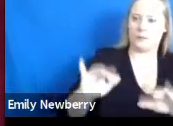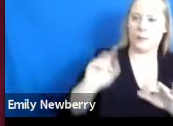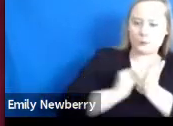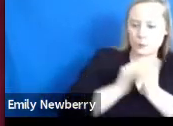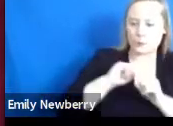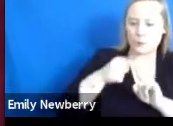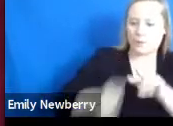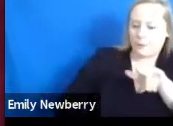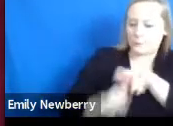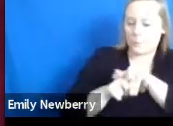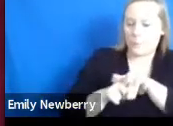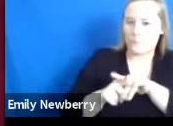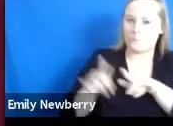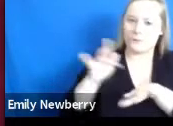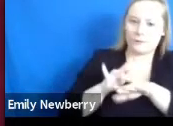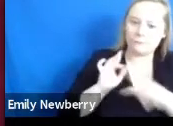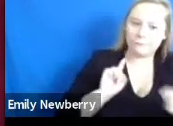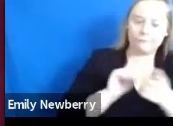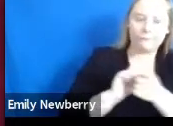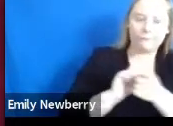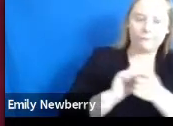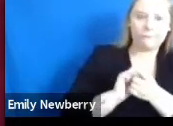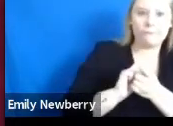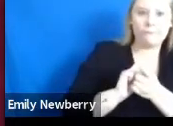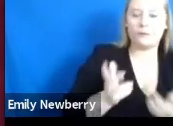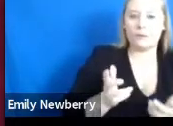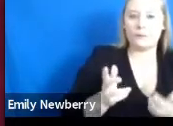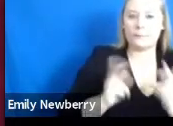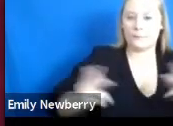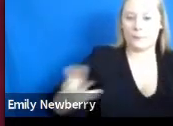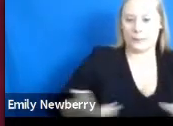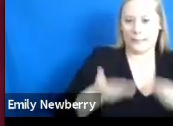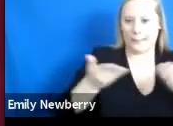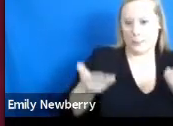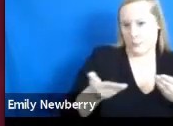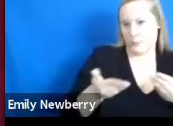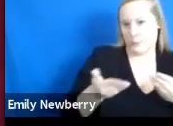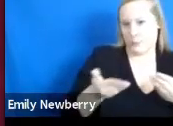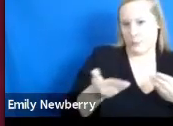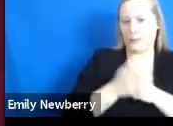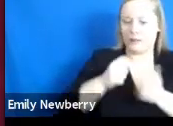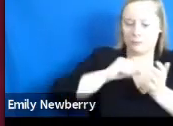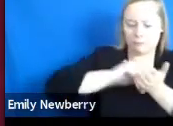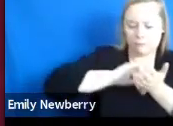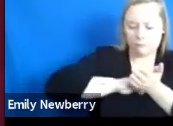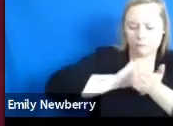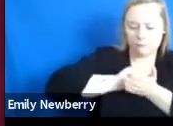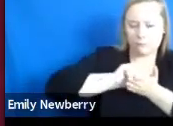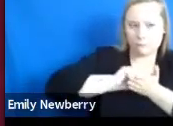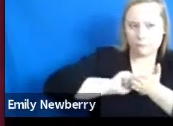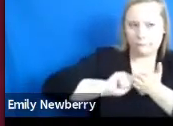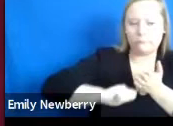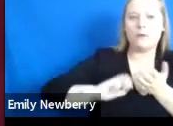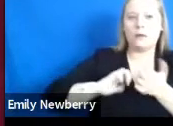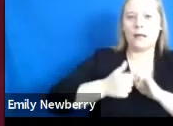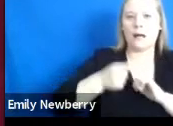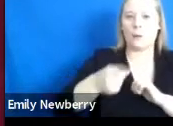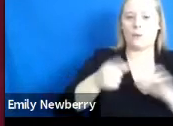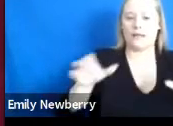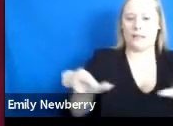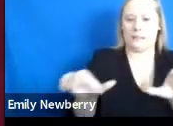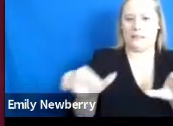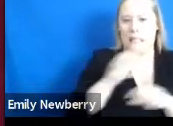into contact with people in this region, and making note of how they conducted